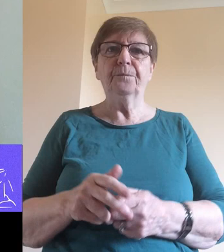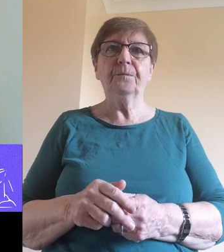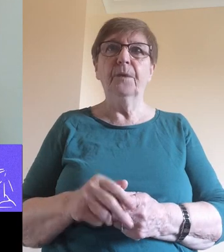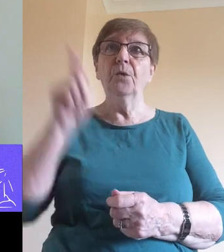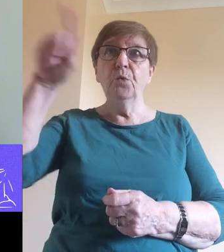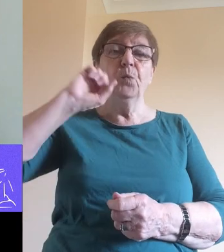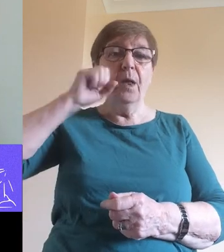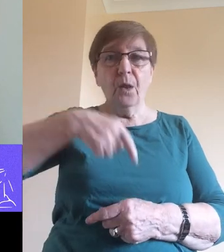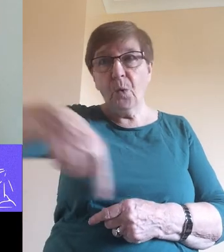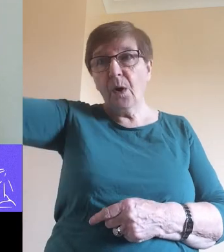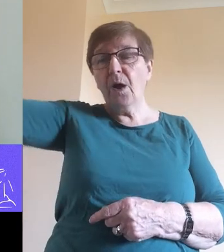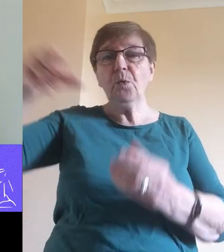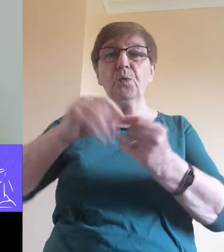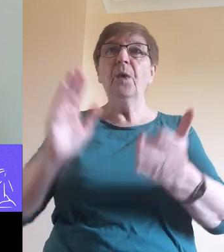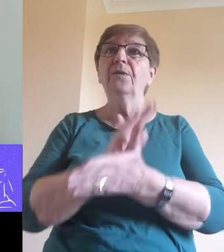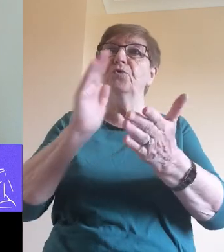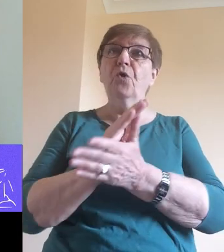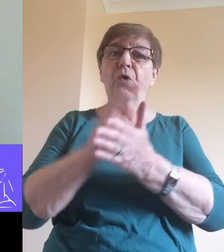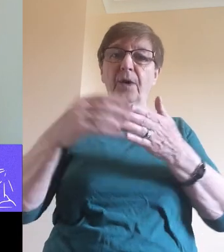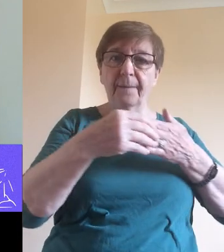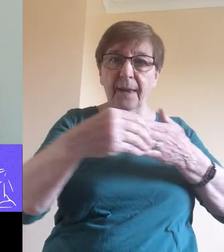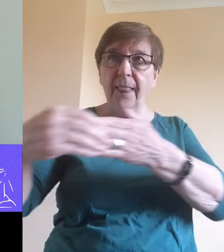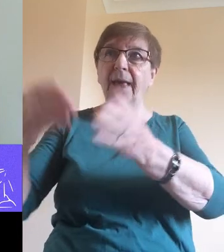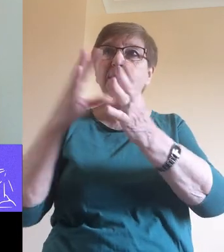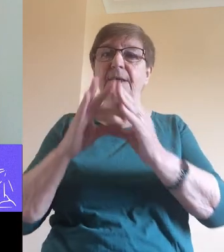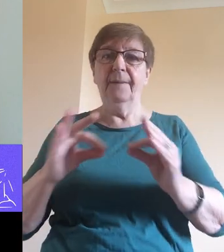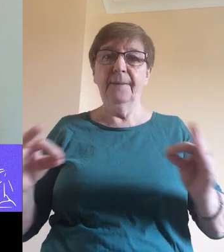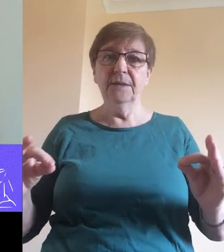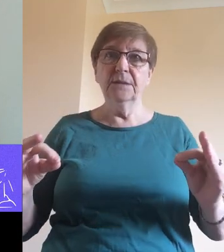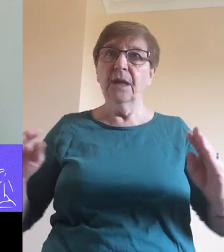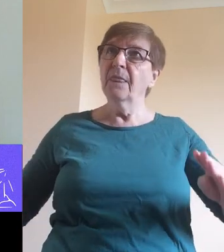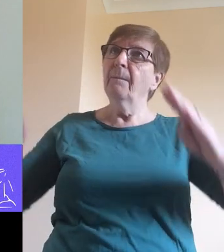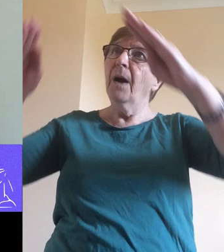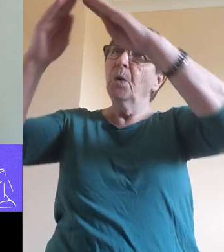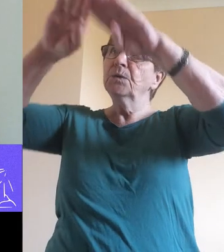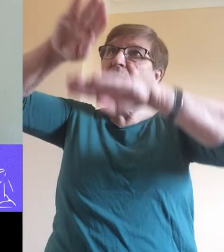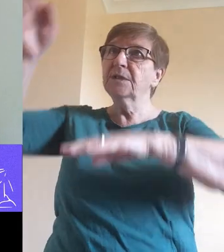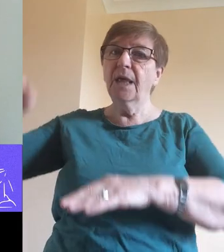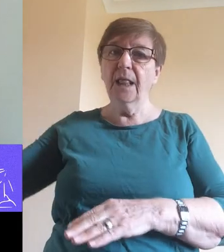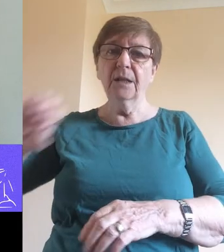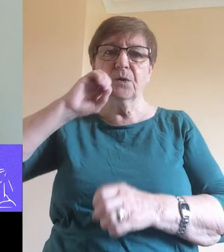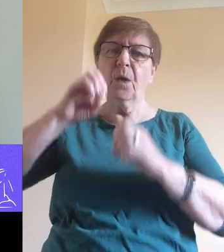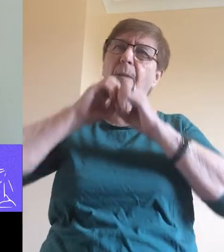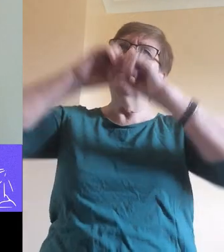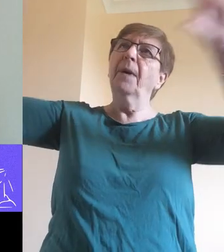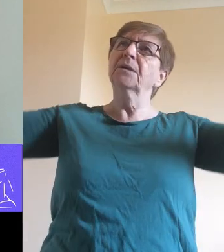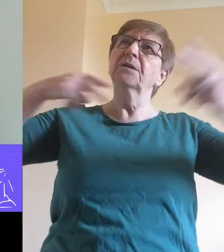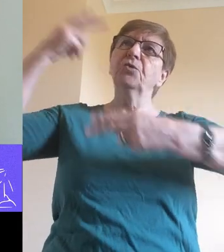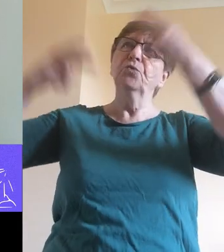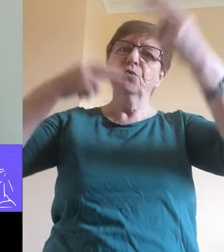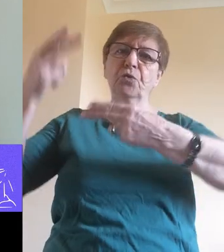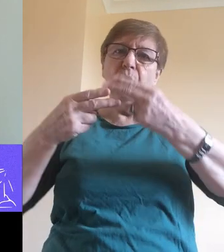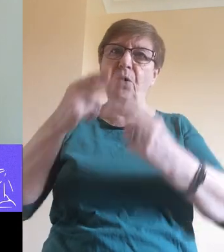You will go out in joy and be led forth in peace. The mountains and hills will burst into song before you, and all